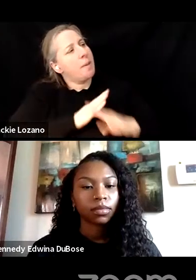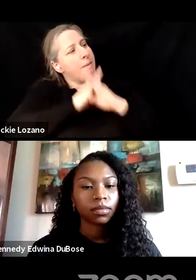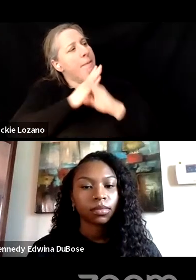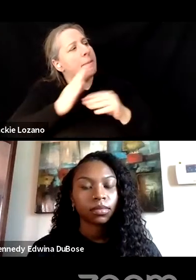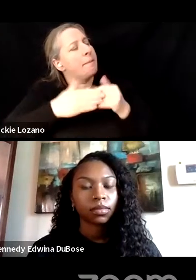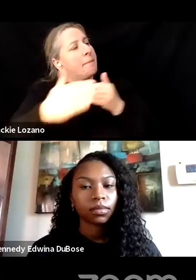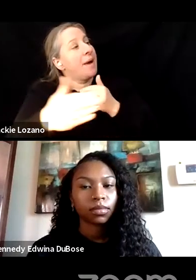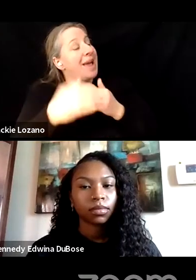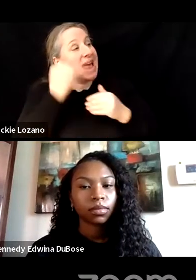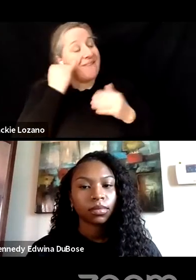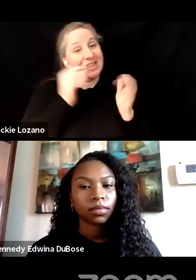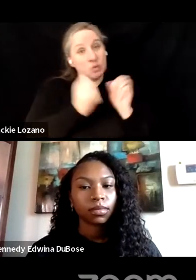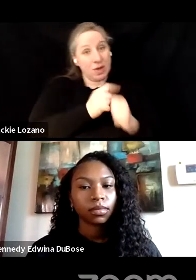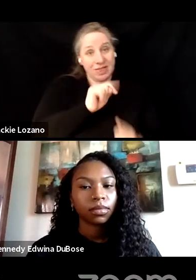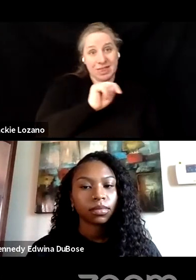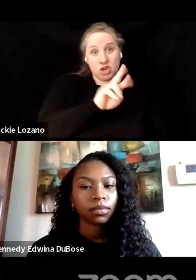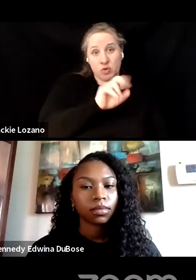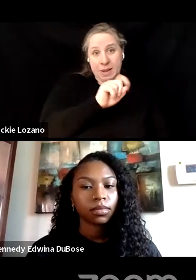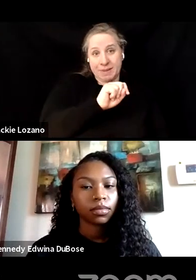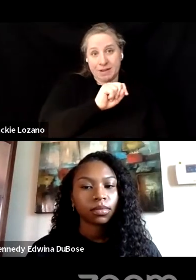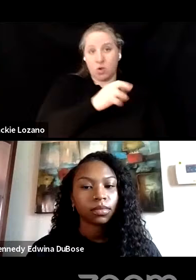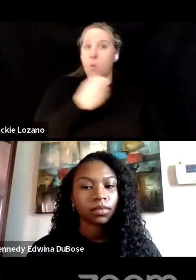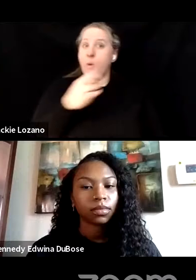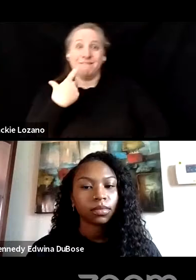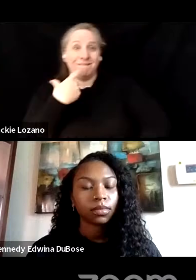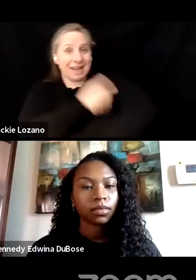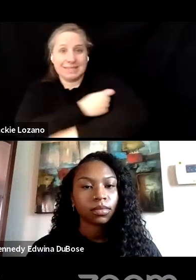with a treatment or with vaccination?